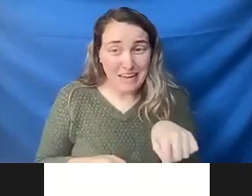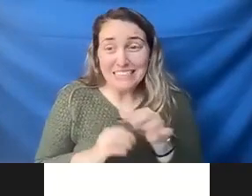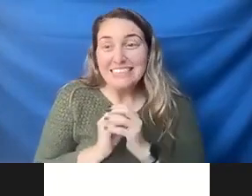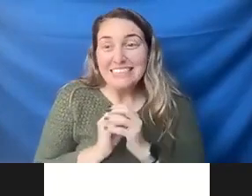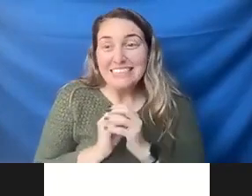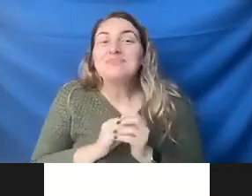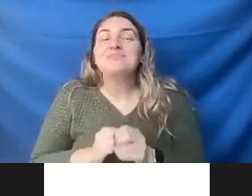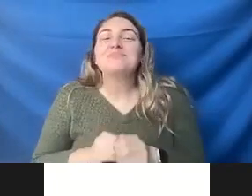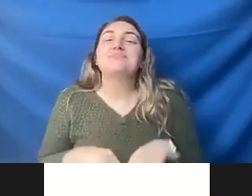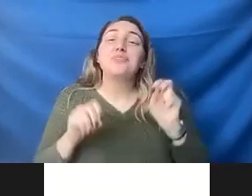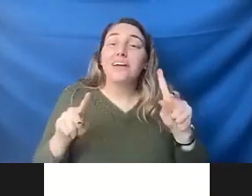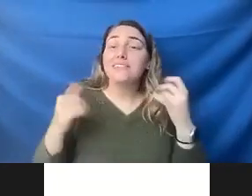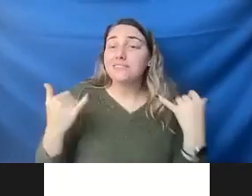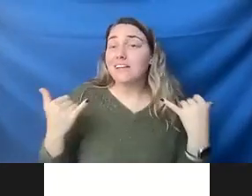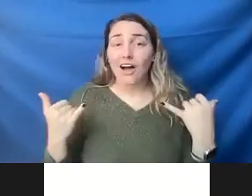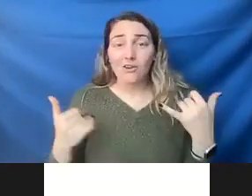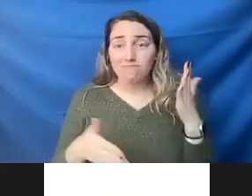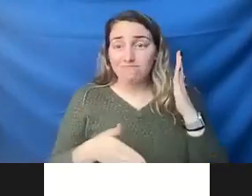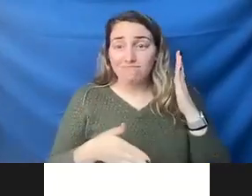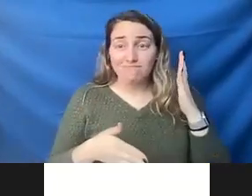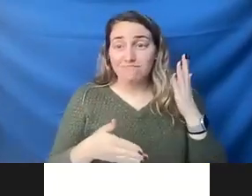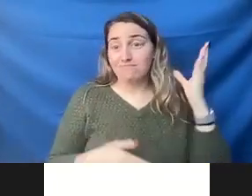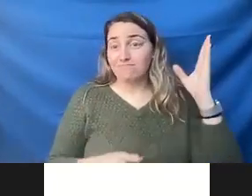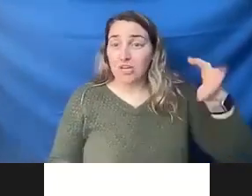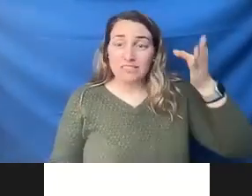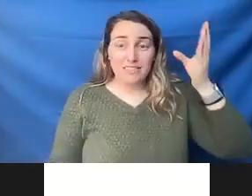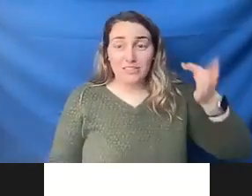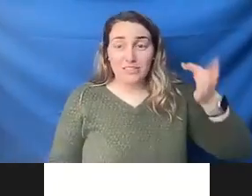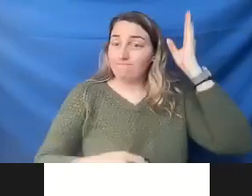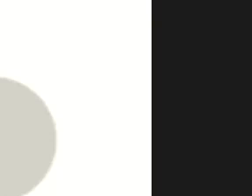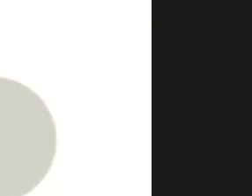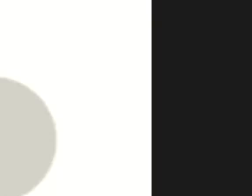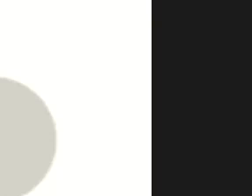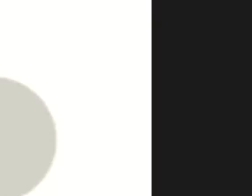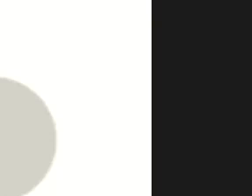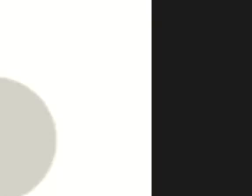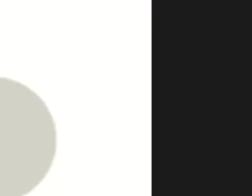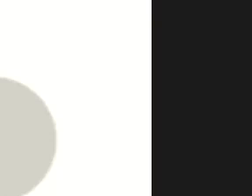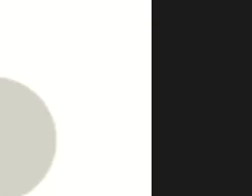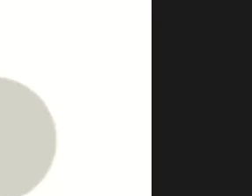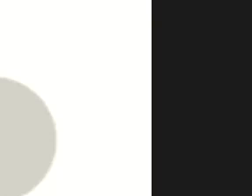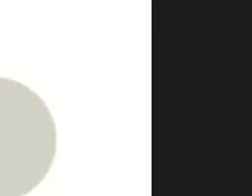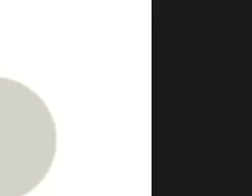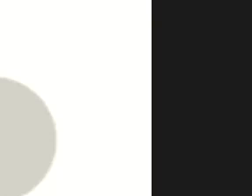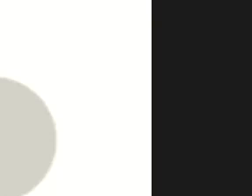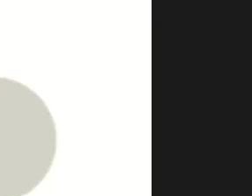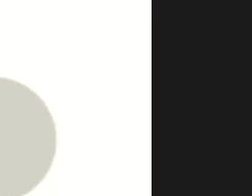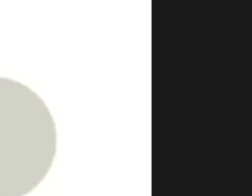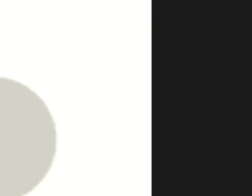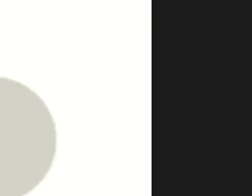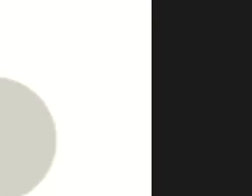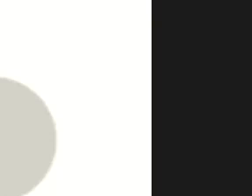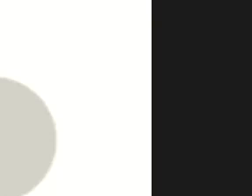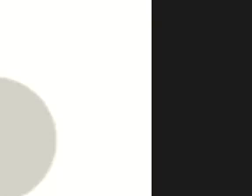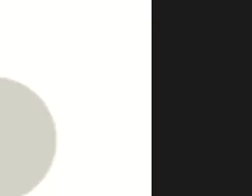All right, and this is the end of our slideshow. And we can now take questions from